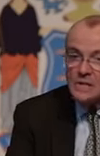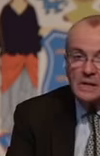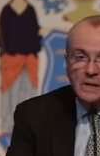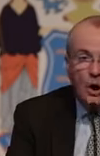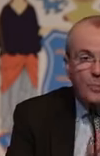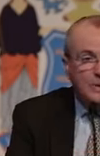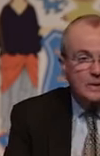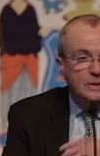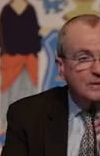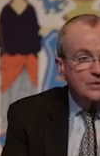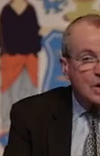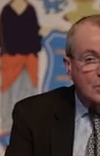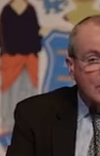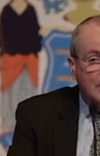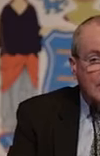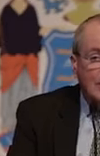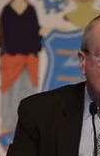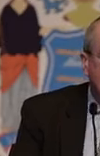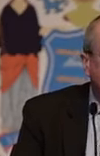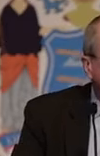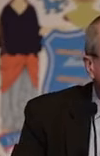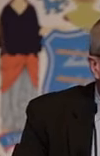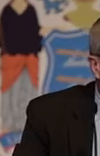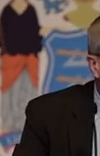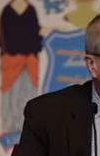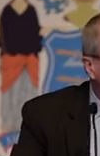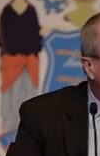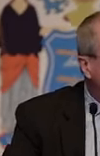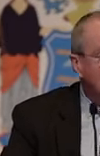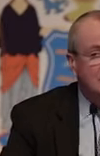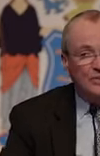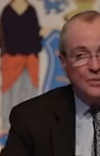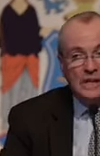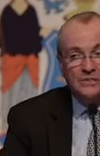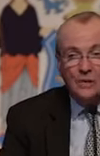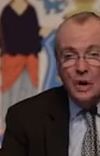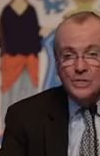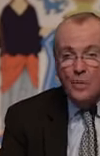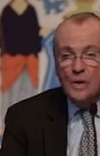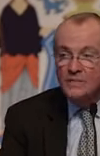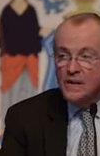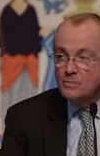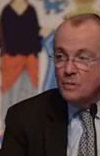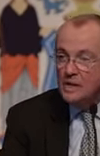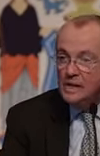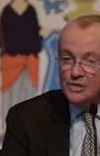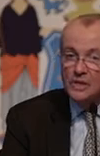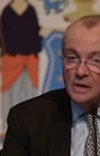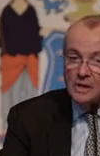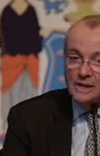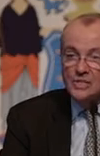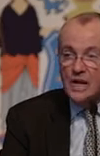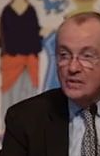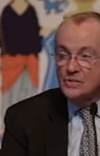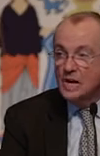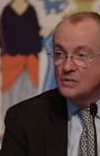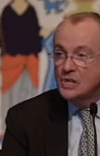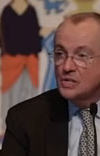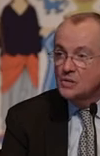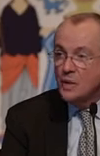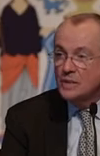teams, open. There's I've got no conclusion as to where things are headed as it relates to large sporting events, but we each, on each side of